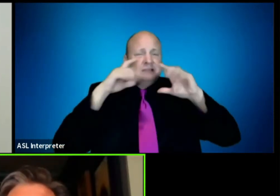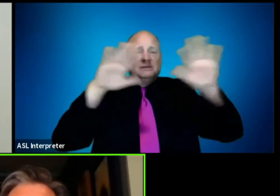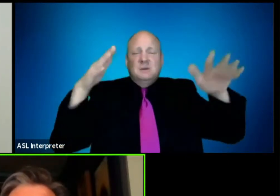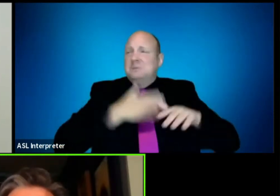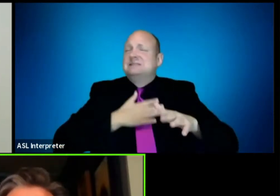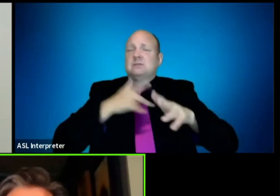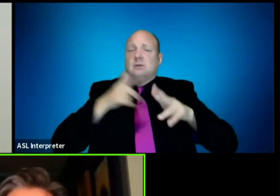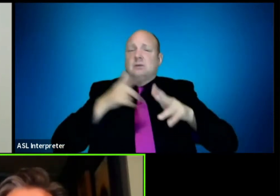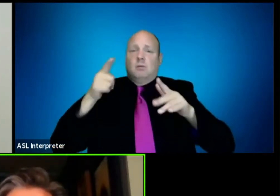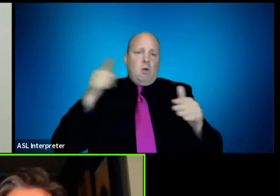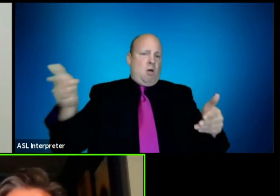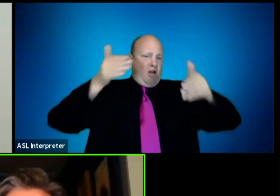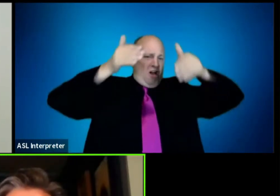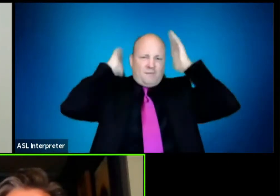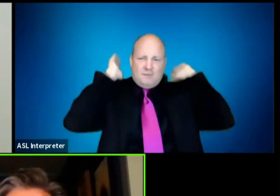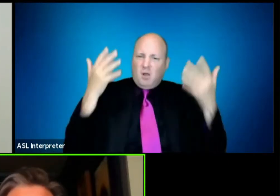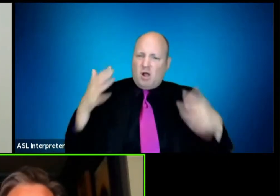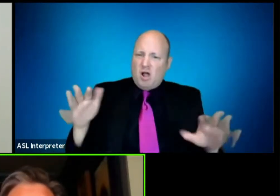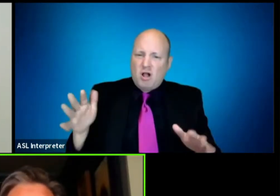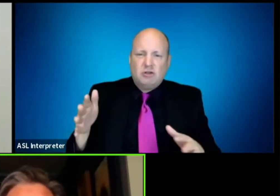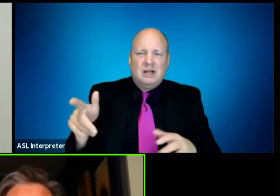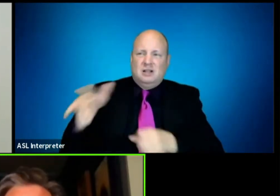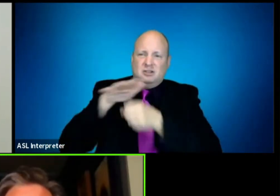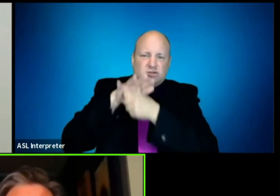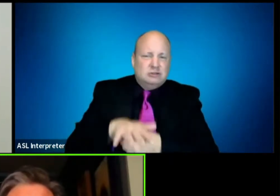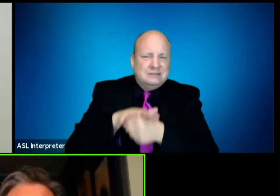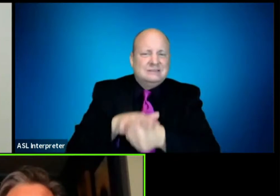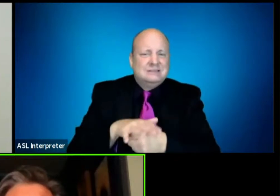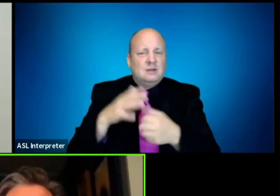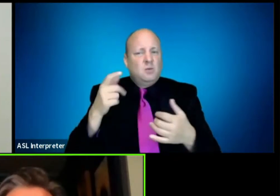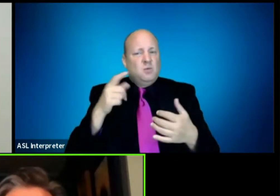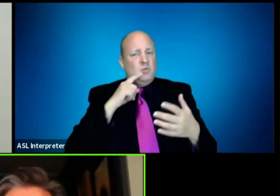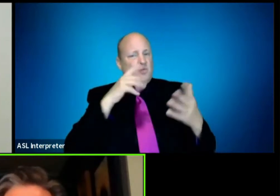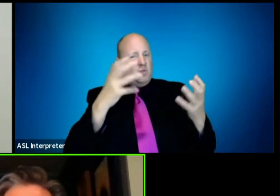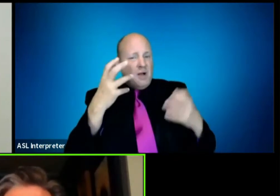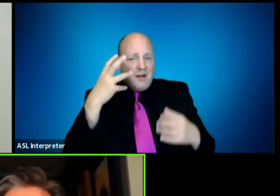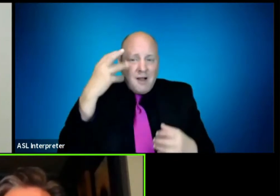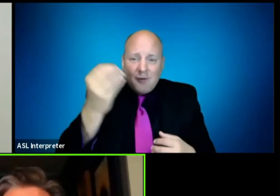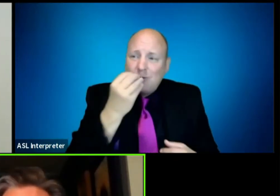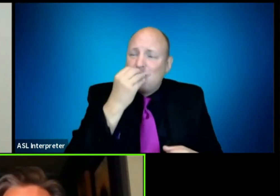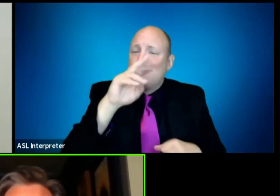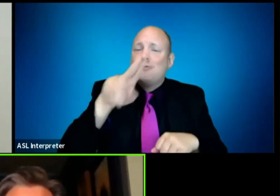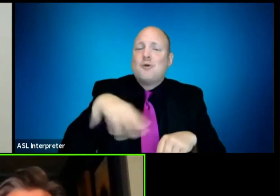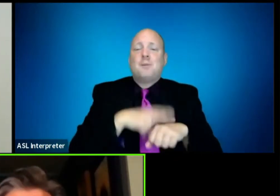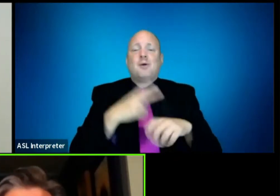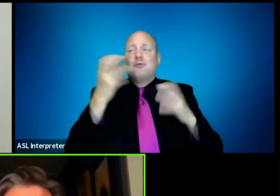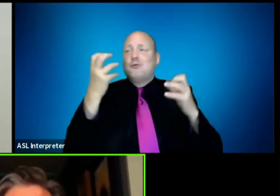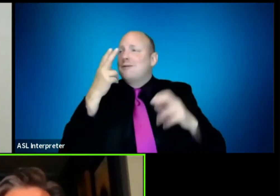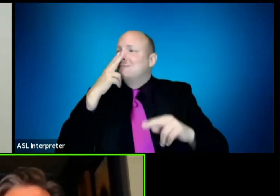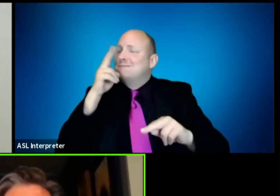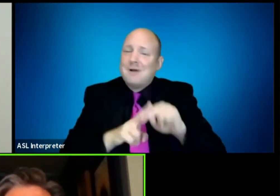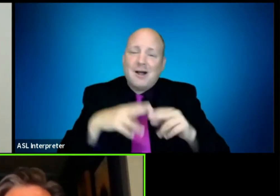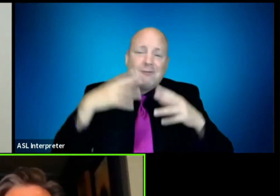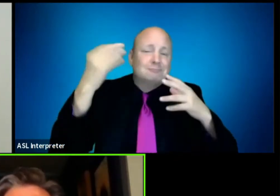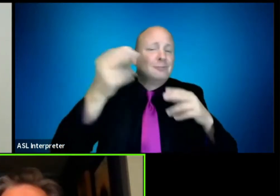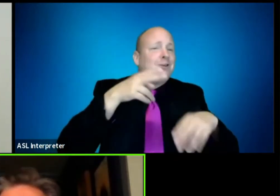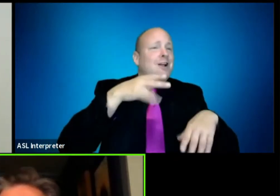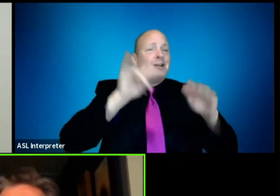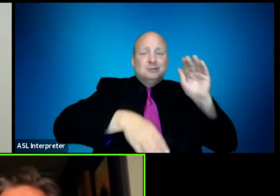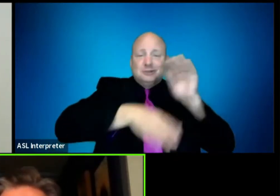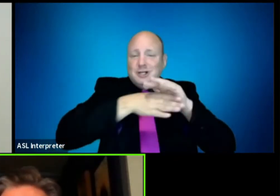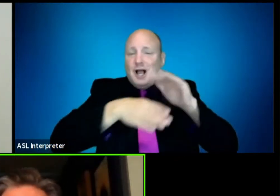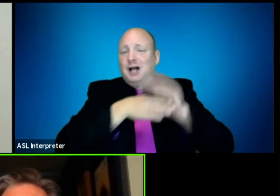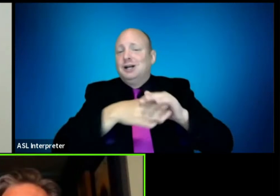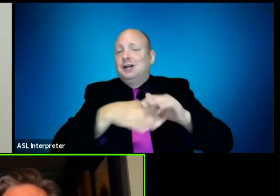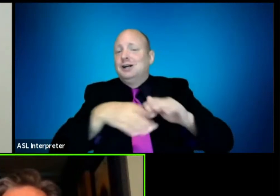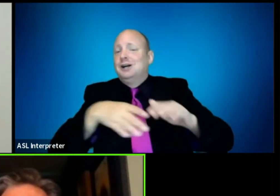normalcy, going out to eat without thinking about it, going to a football game or a soccer game or a concert without thinking about the risk of